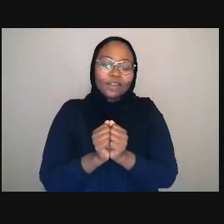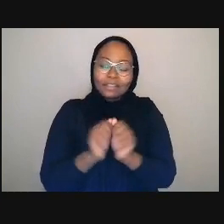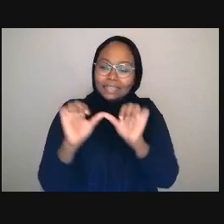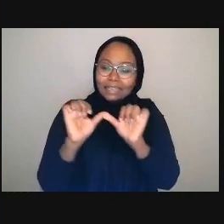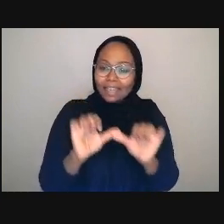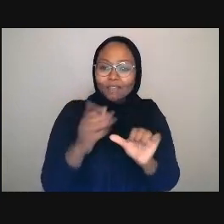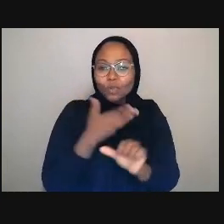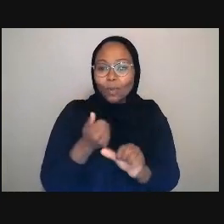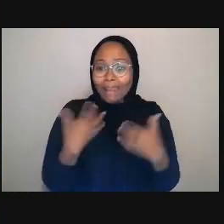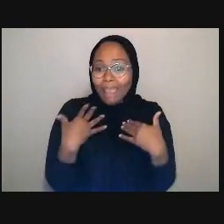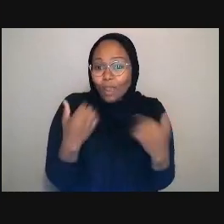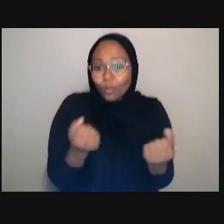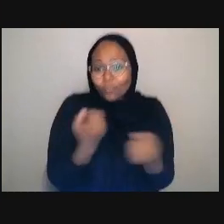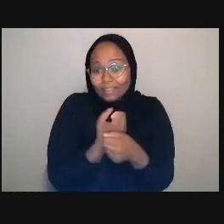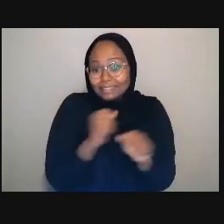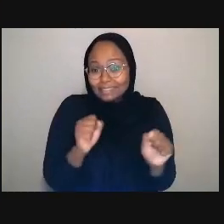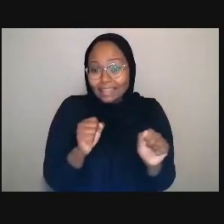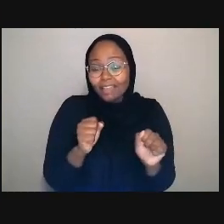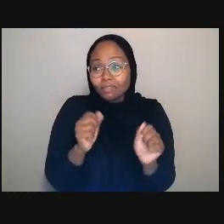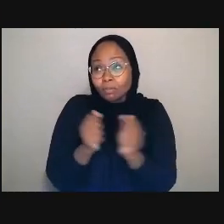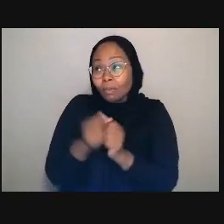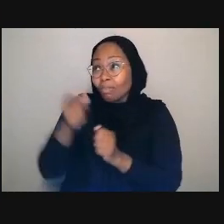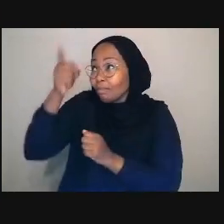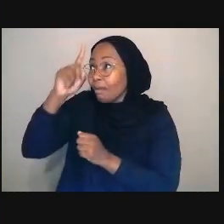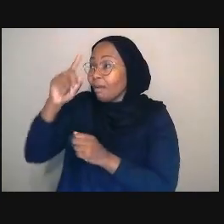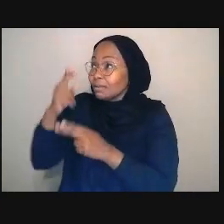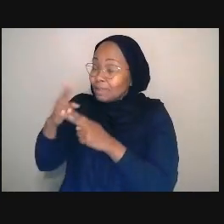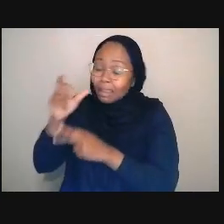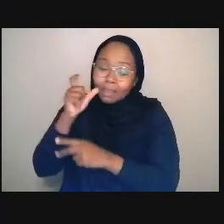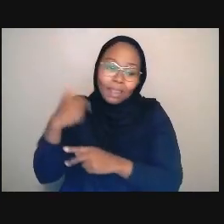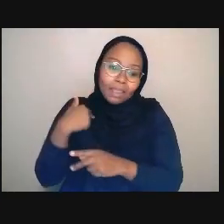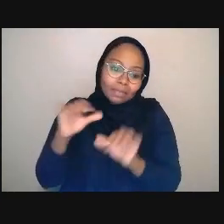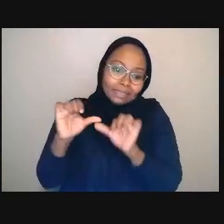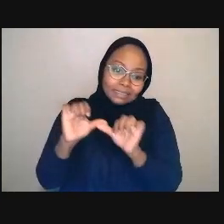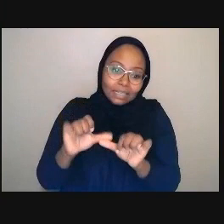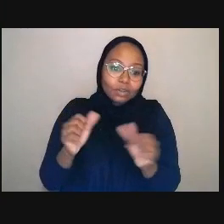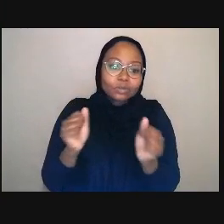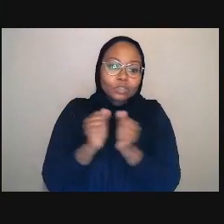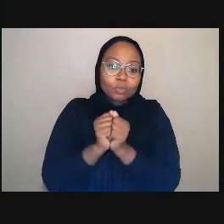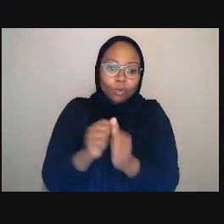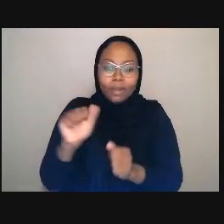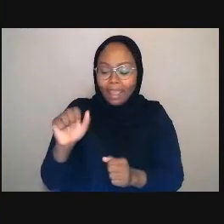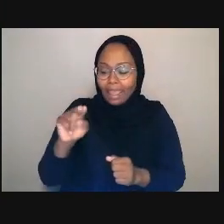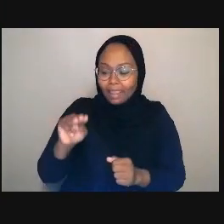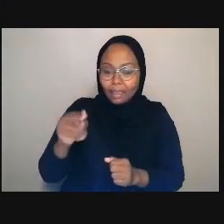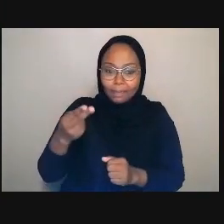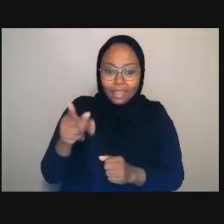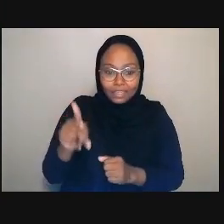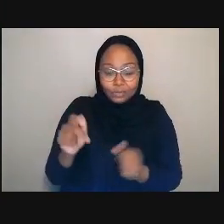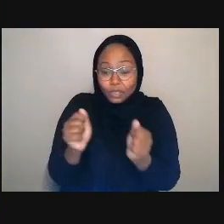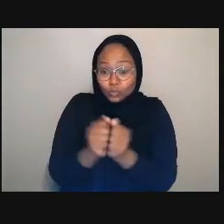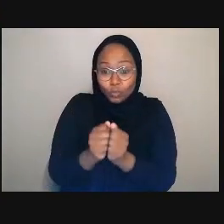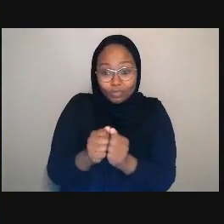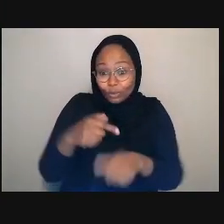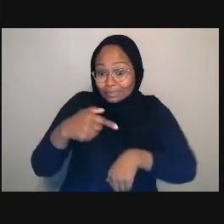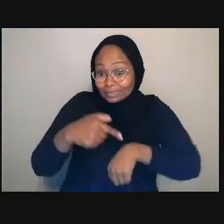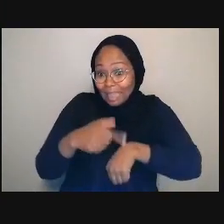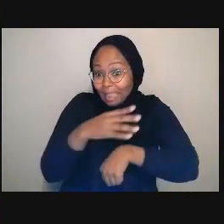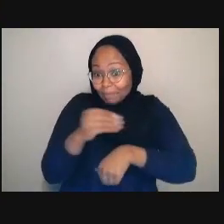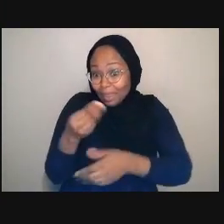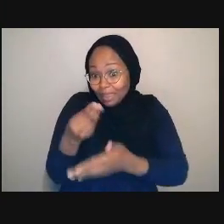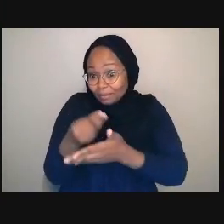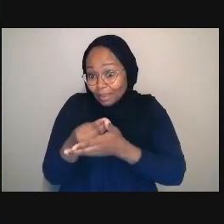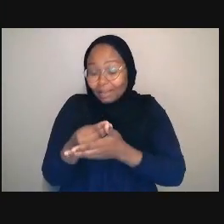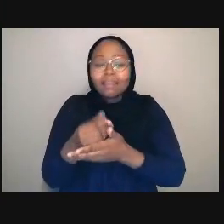God, inshallah. Please be sure also to support the American Muslim Health Professionals, AMHP, with your time and money, and follow us on